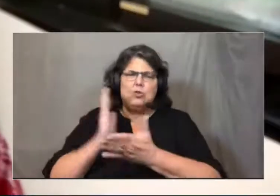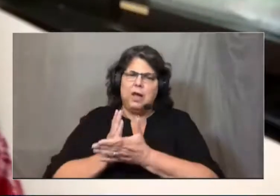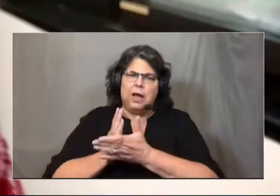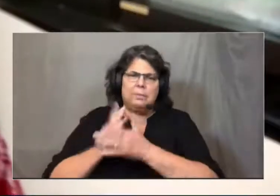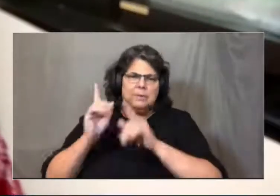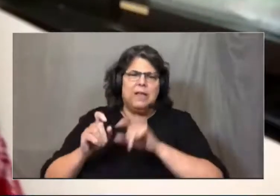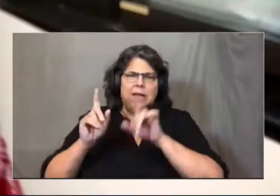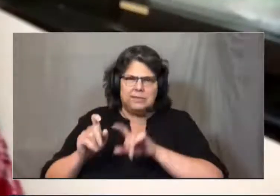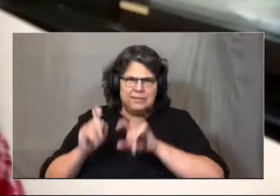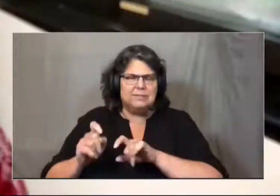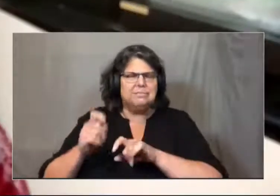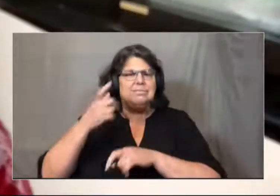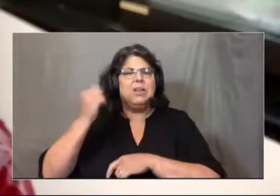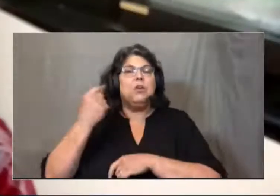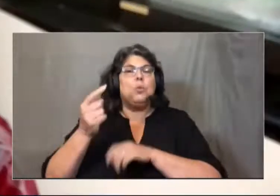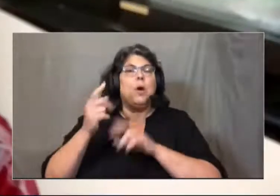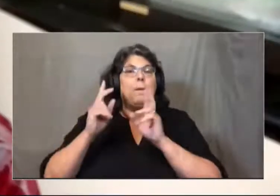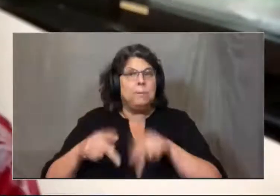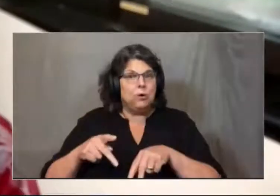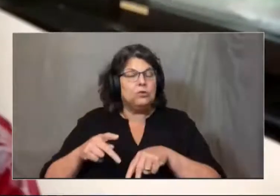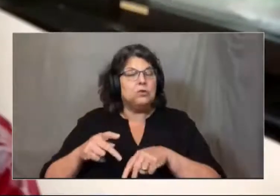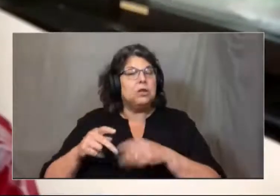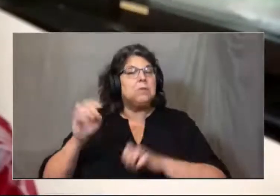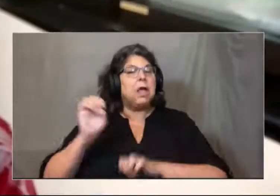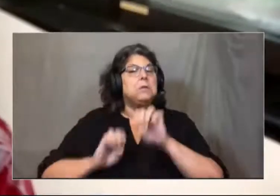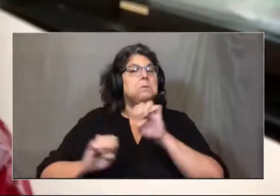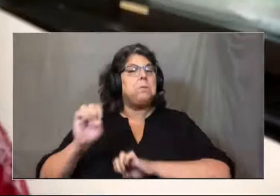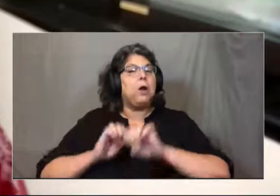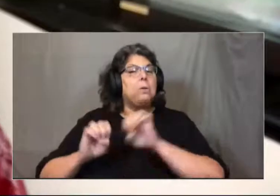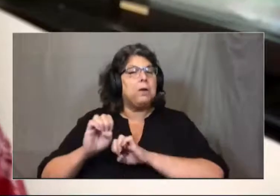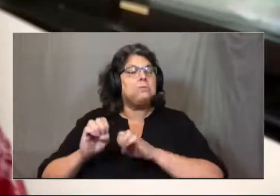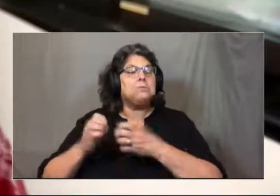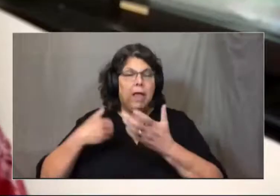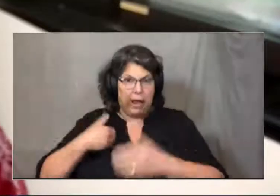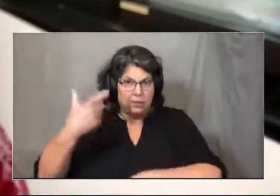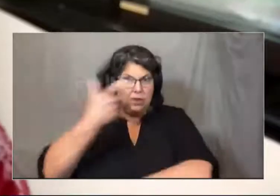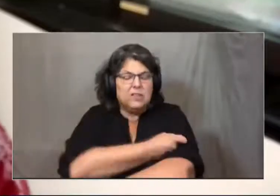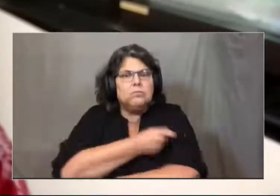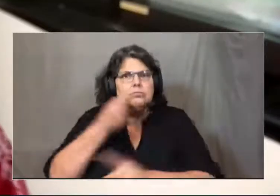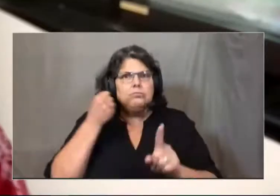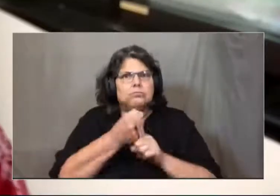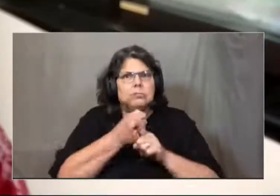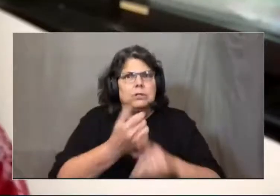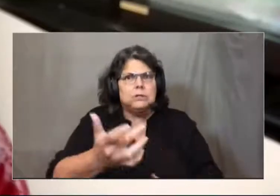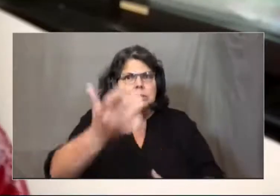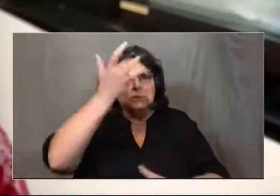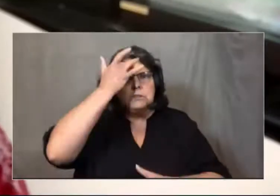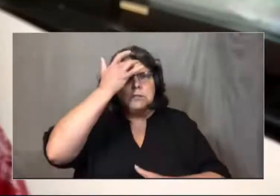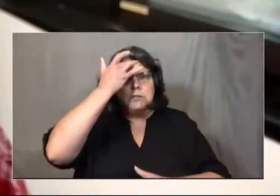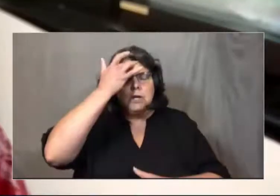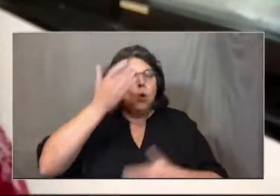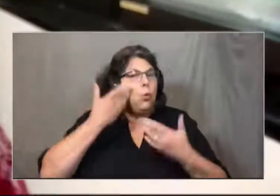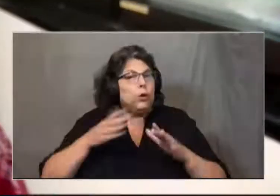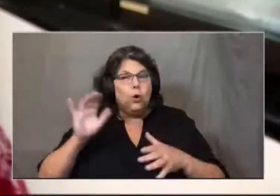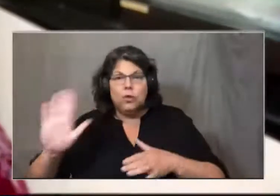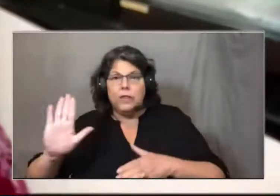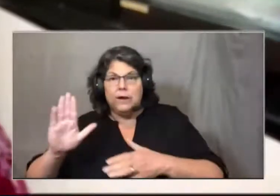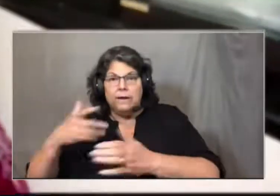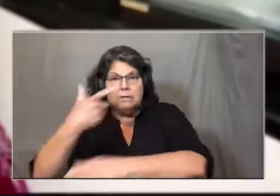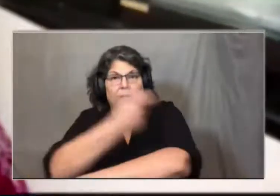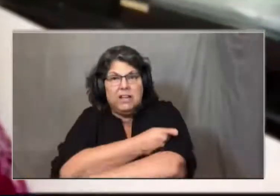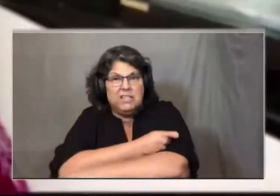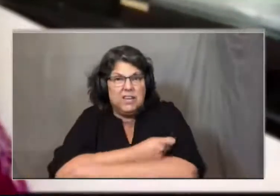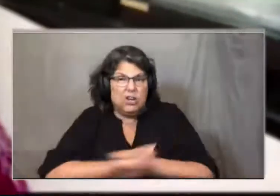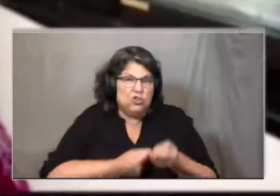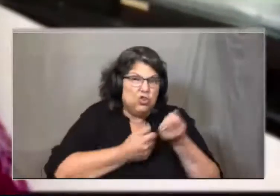people who did use the vaccine. We don't know if it's a cause and effect, but when that